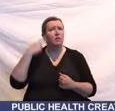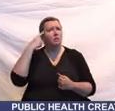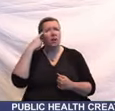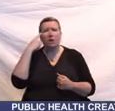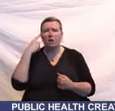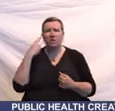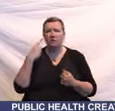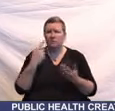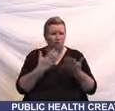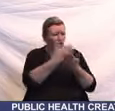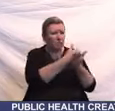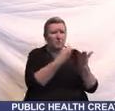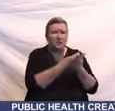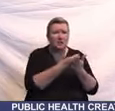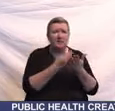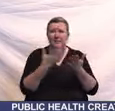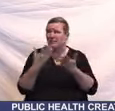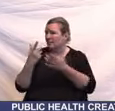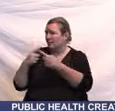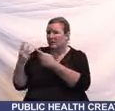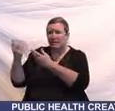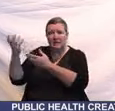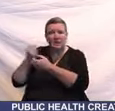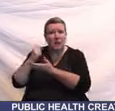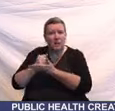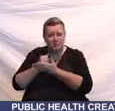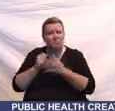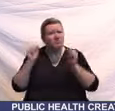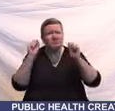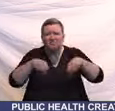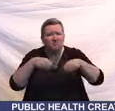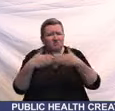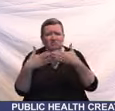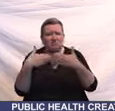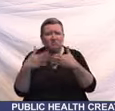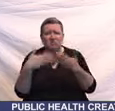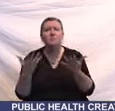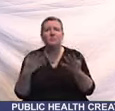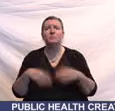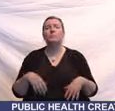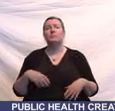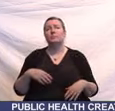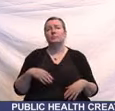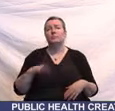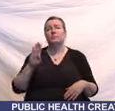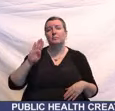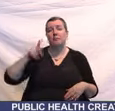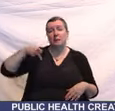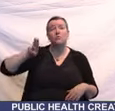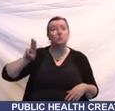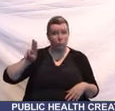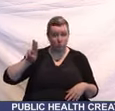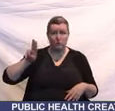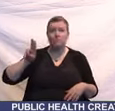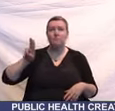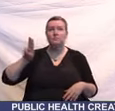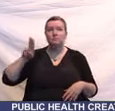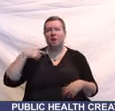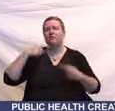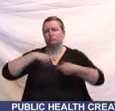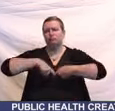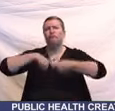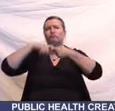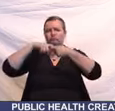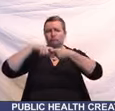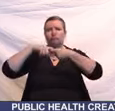not. Additionally, the BPU's annual winter termination moratorium on gas and or electric shutoffs